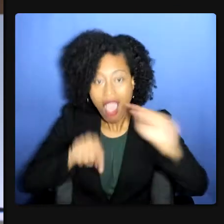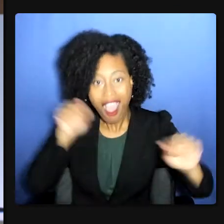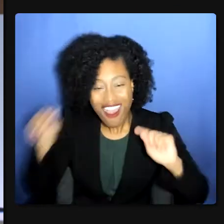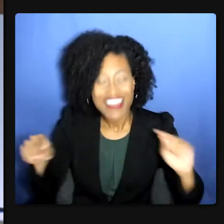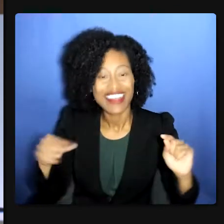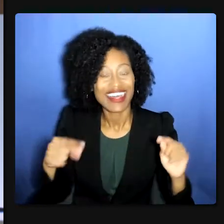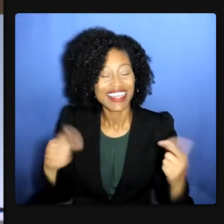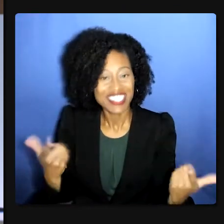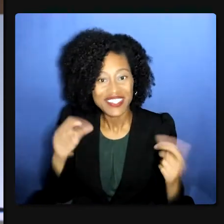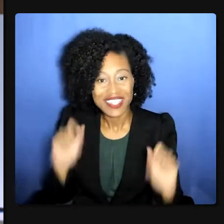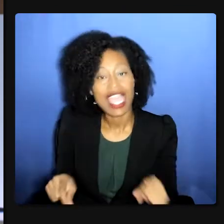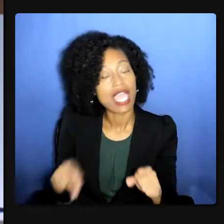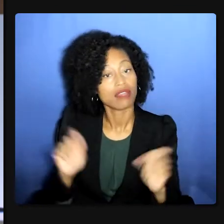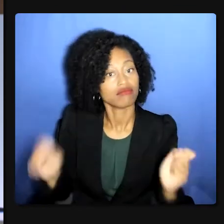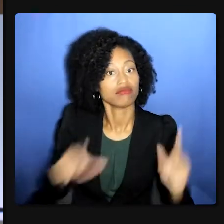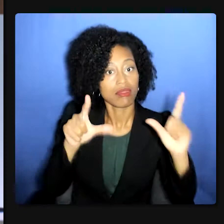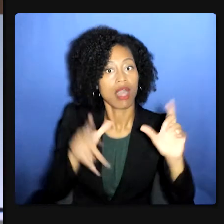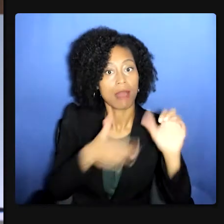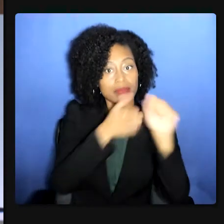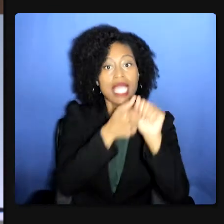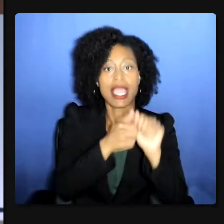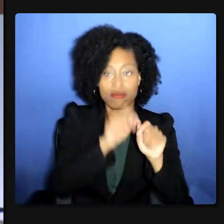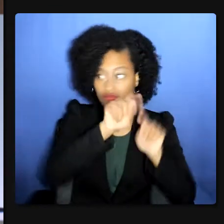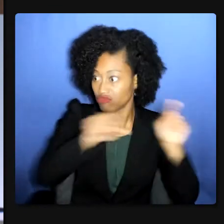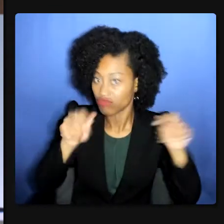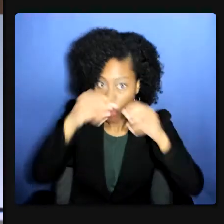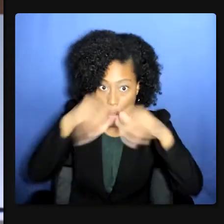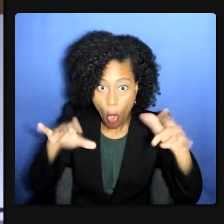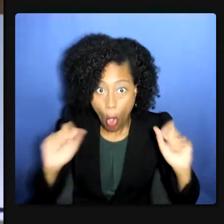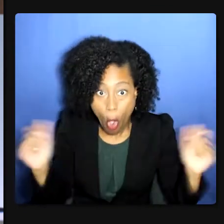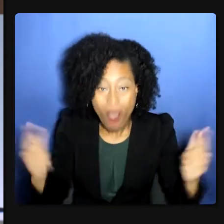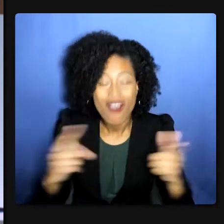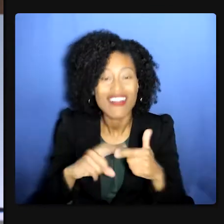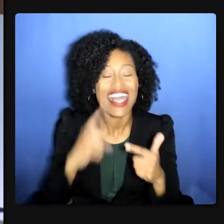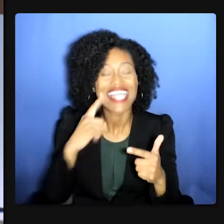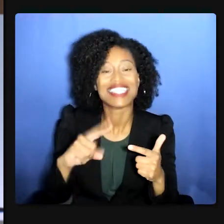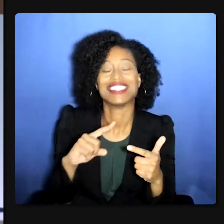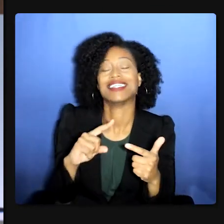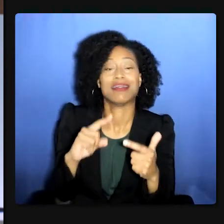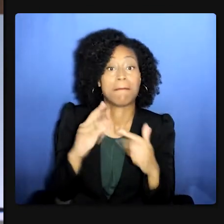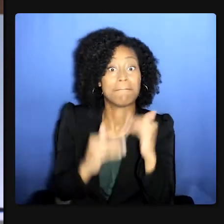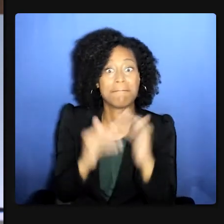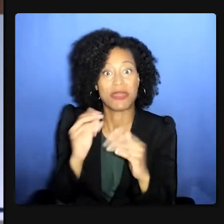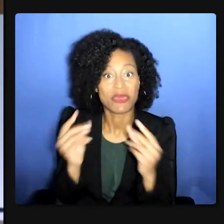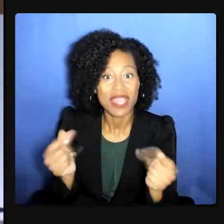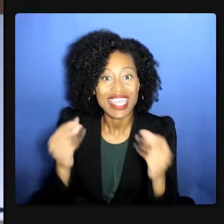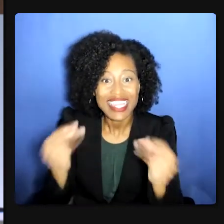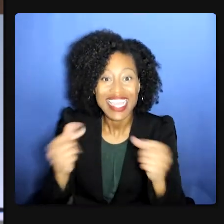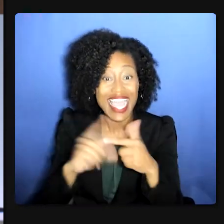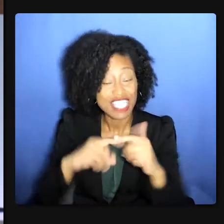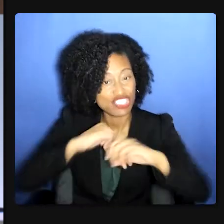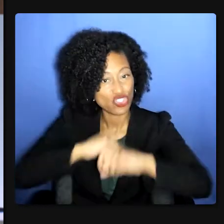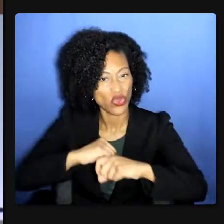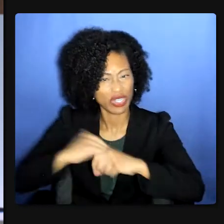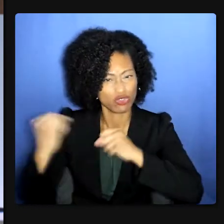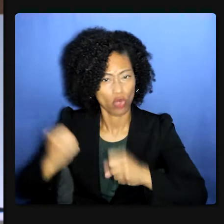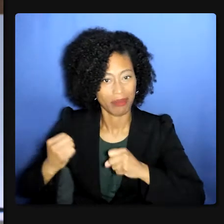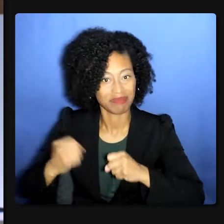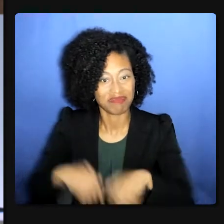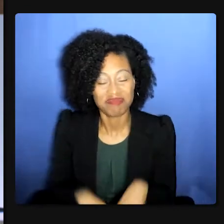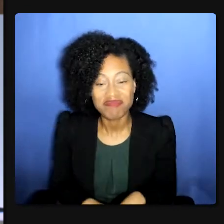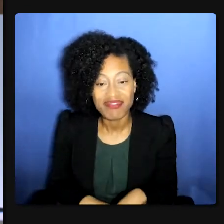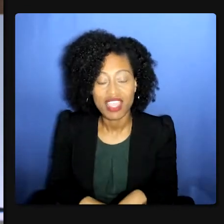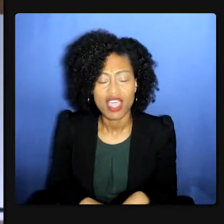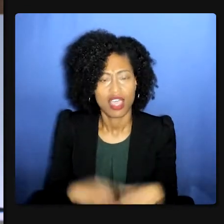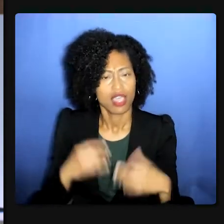builds quickly, and overall security is enhanced as a result of this centralization. Okay, at this point, let's see what this